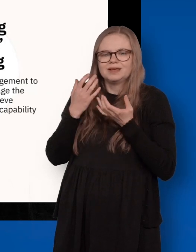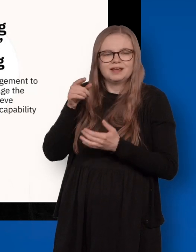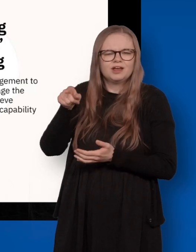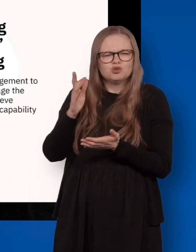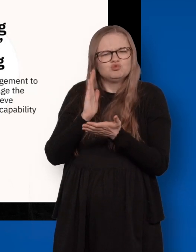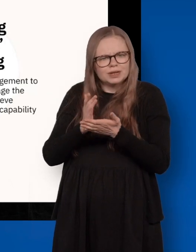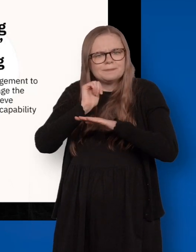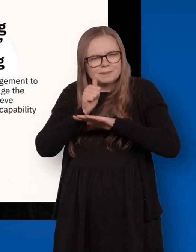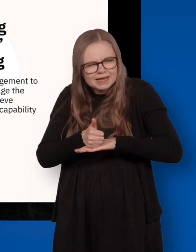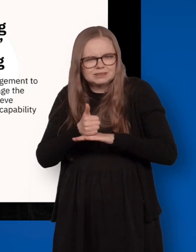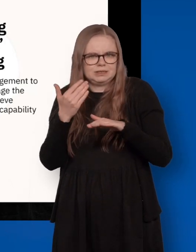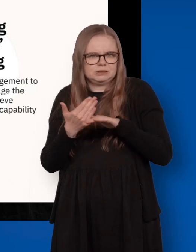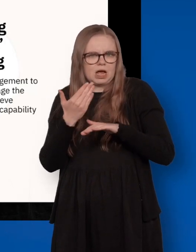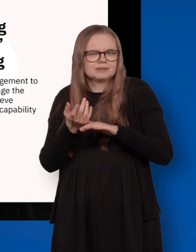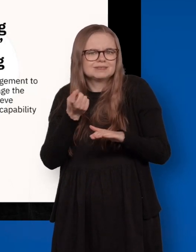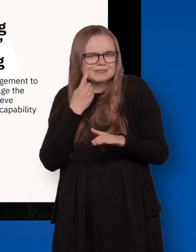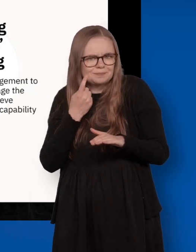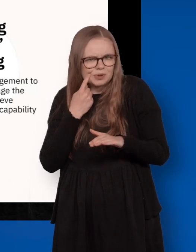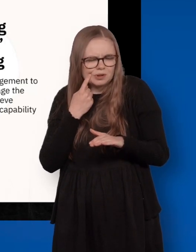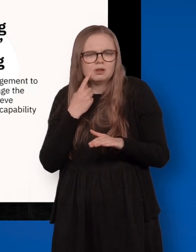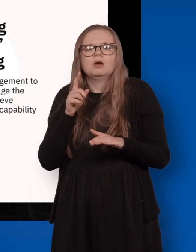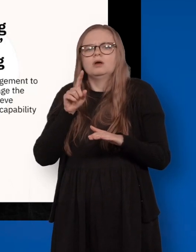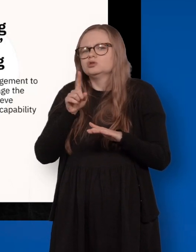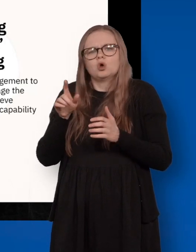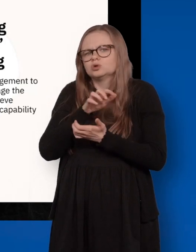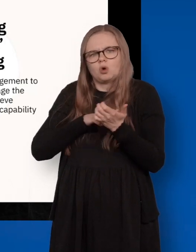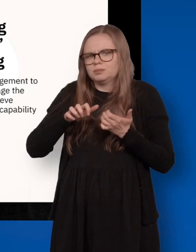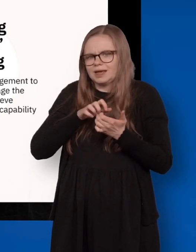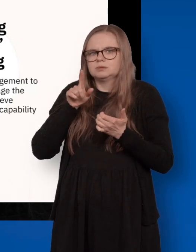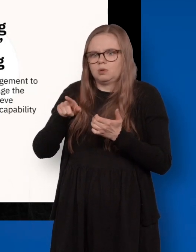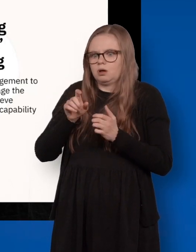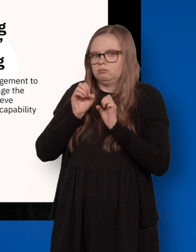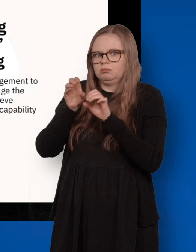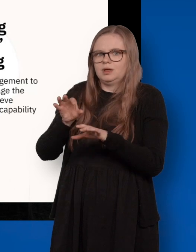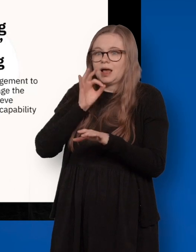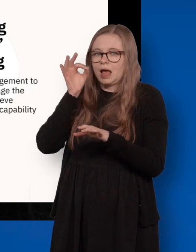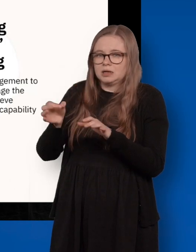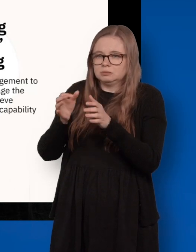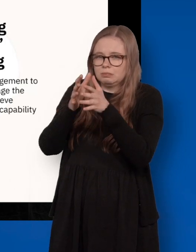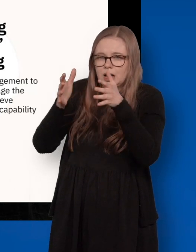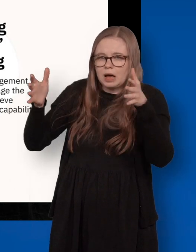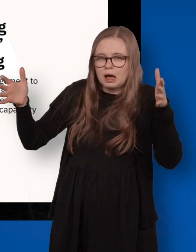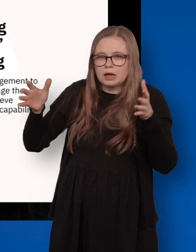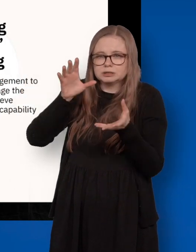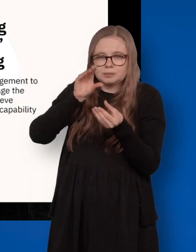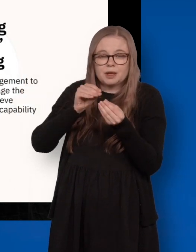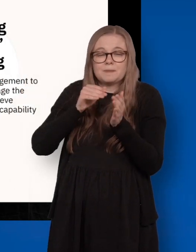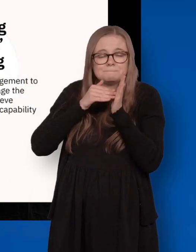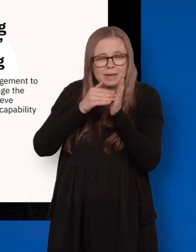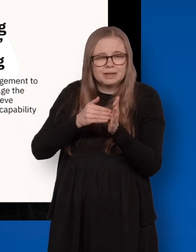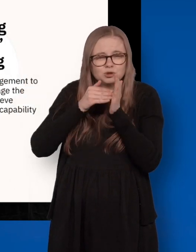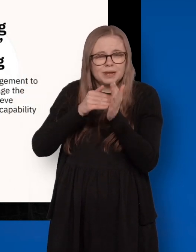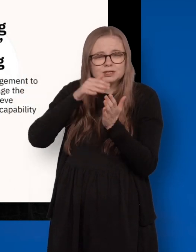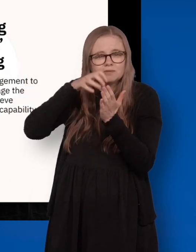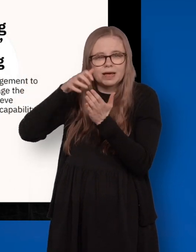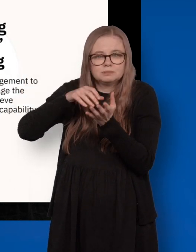not sort of, I mean, on some level, they're not very complex, right? Right? But to be able to summarize millions of